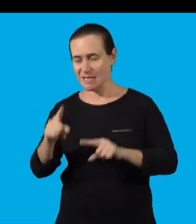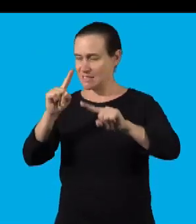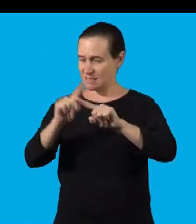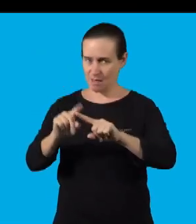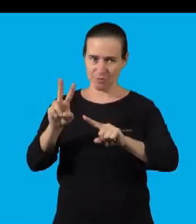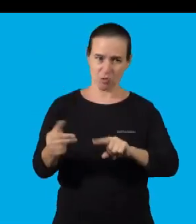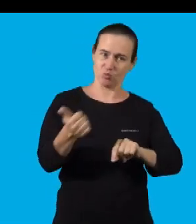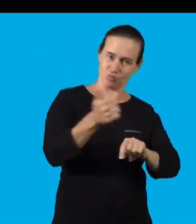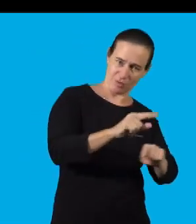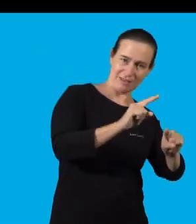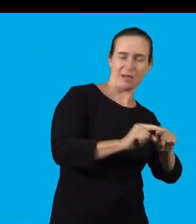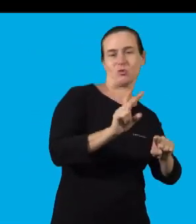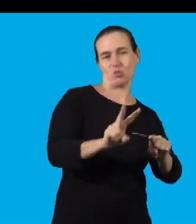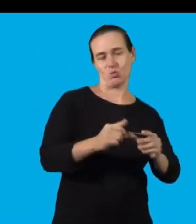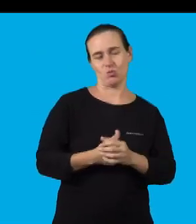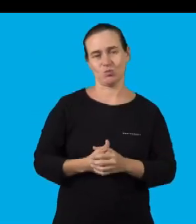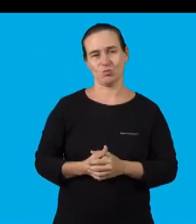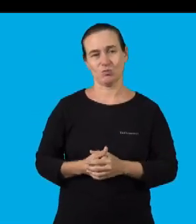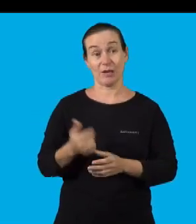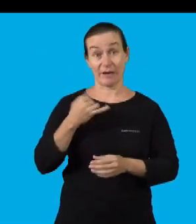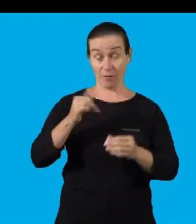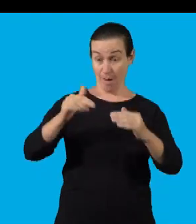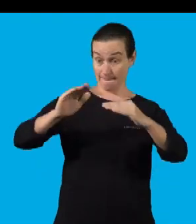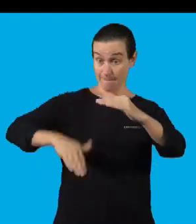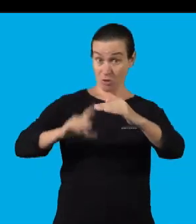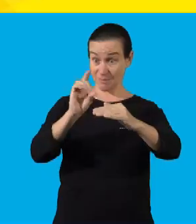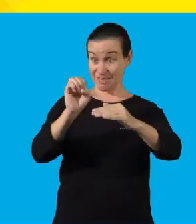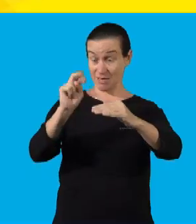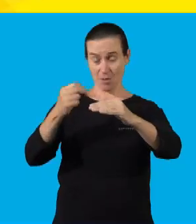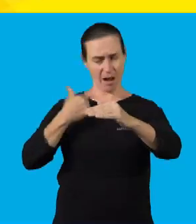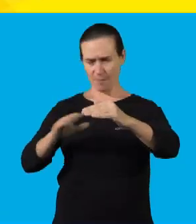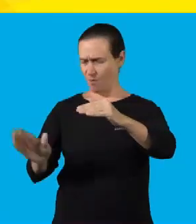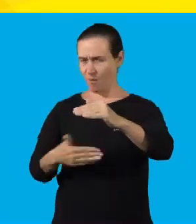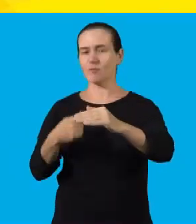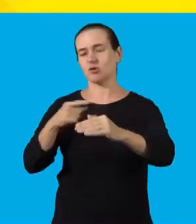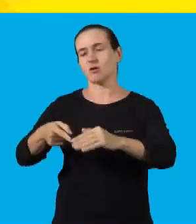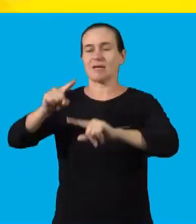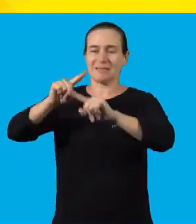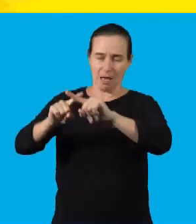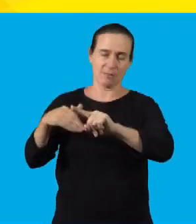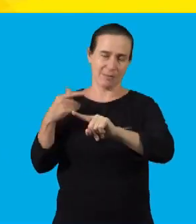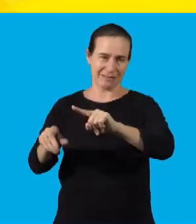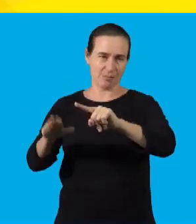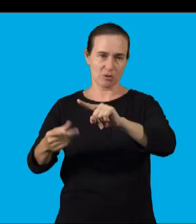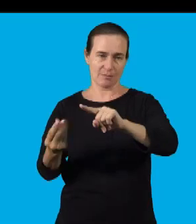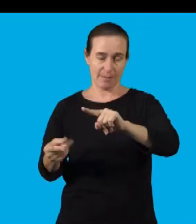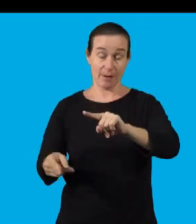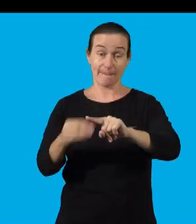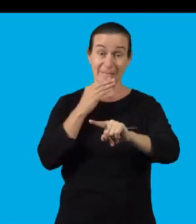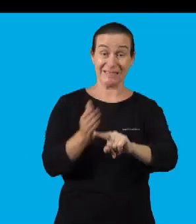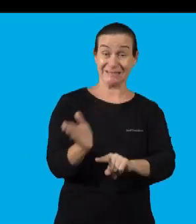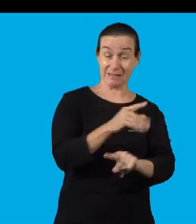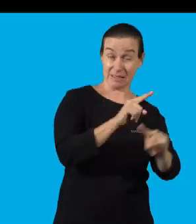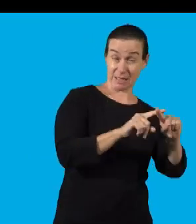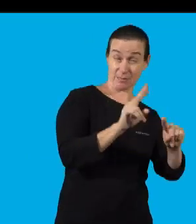just multiply everything by 2, because if we want to get rid of a denominator, we multiply by the denominator. That is going to